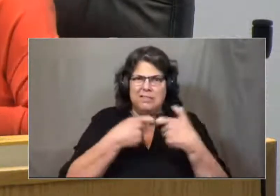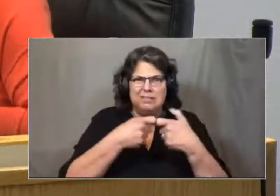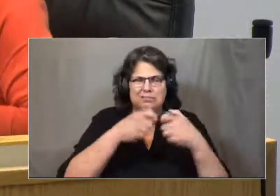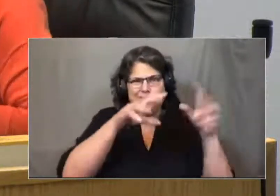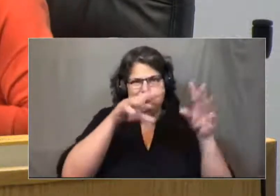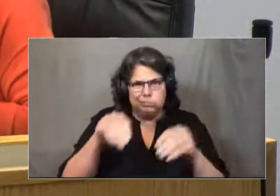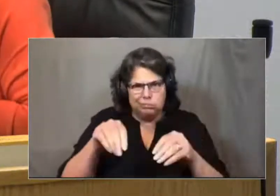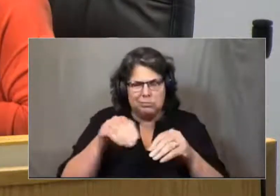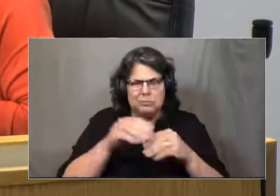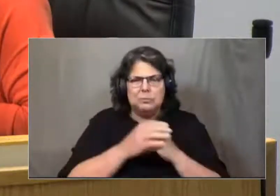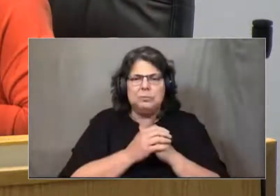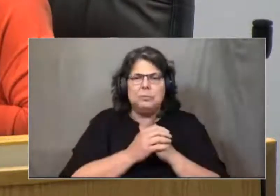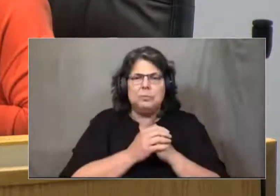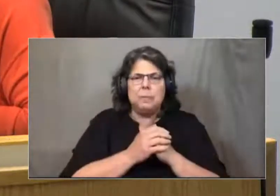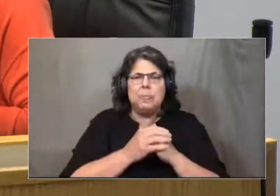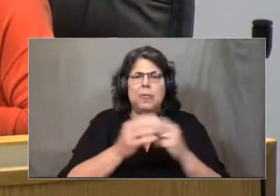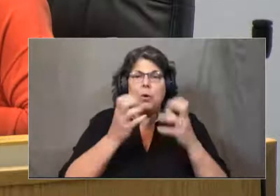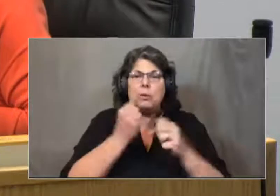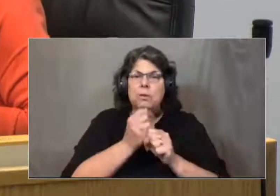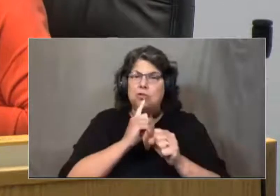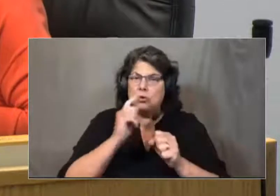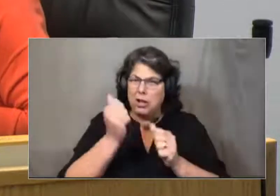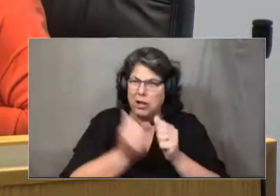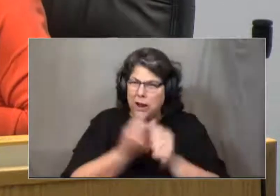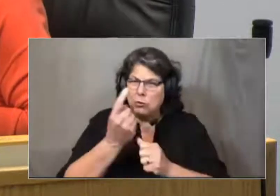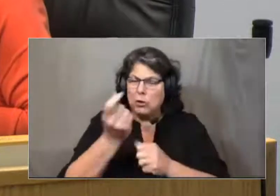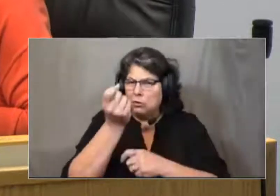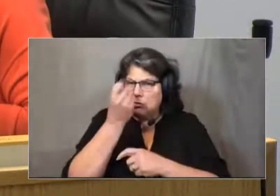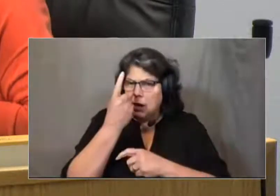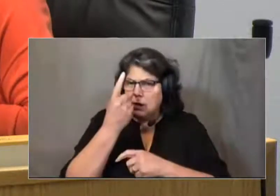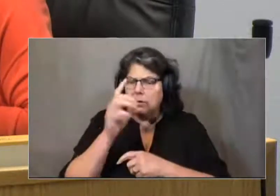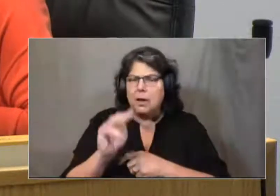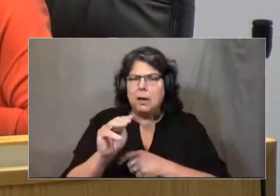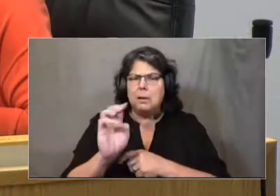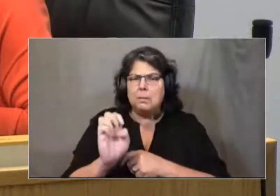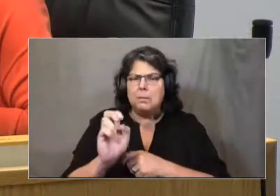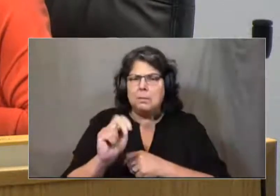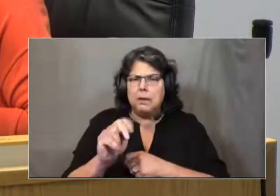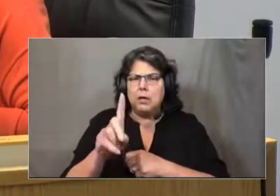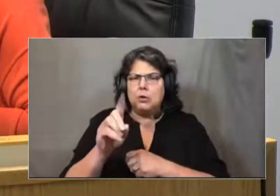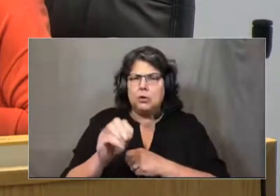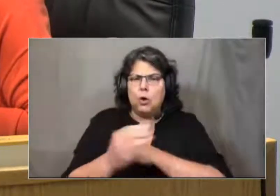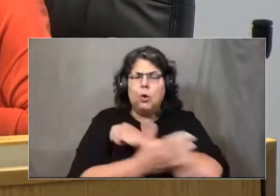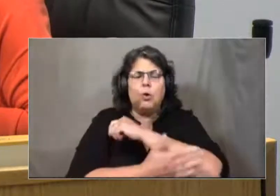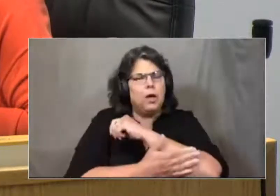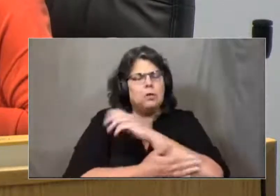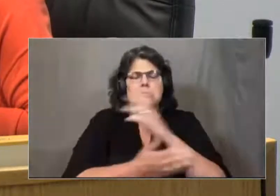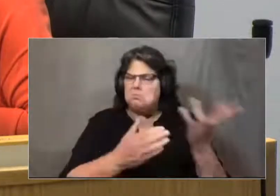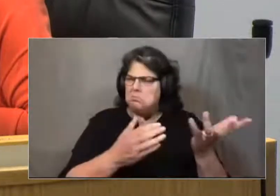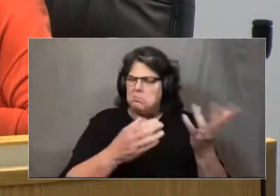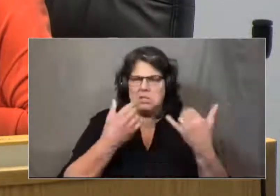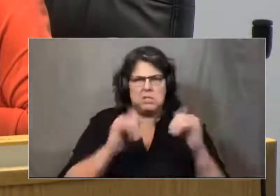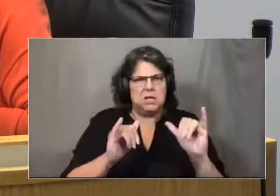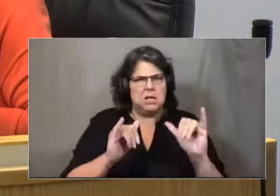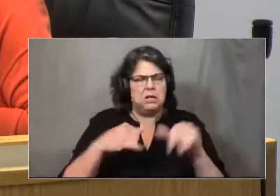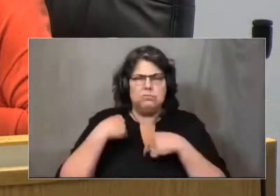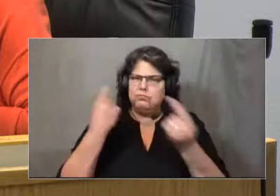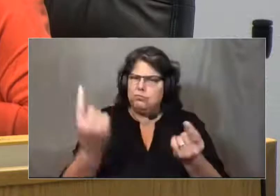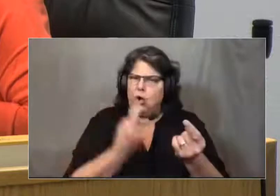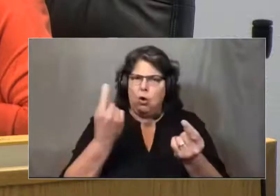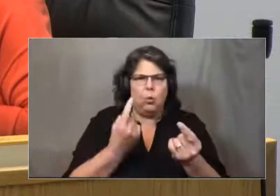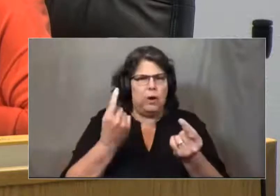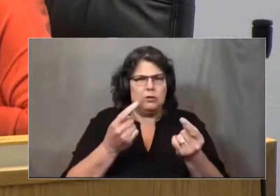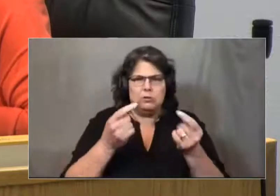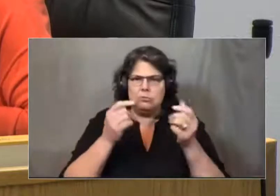to assure the public that Mendocino County has been and continues to be prepared. Just as last year,